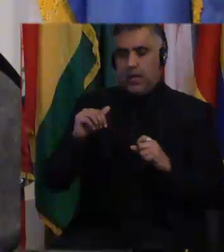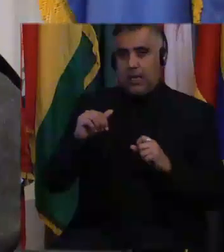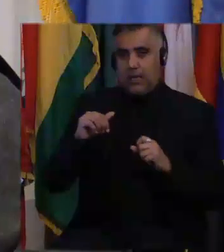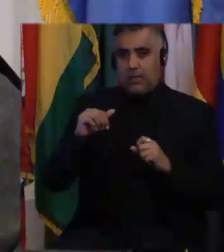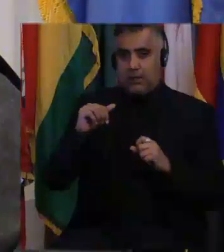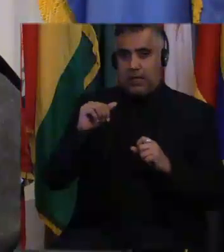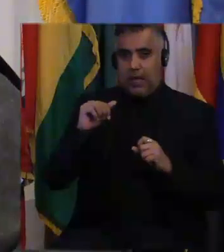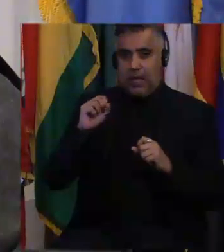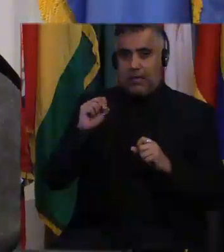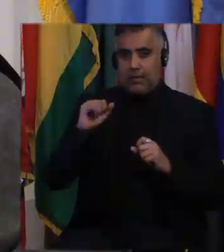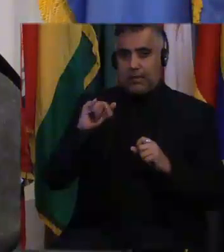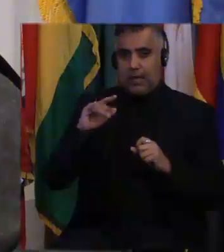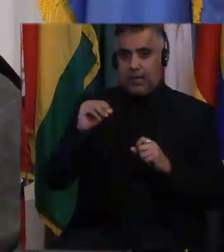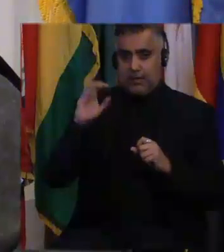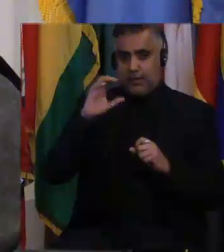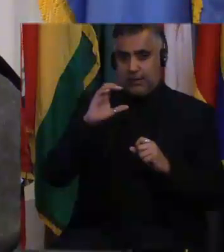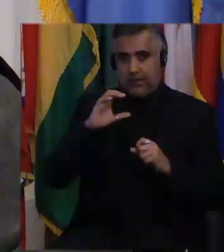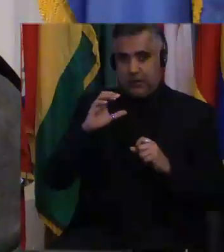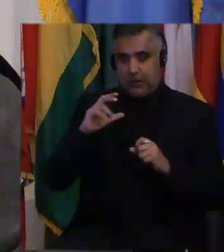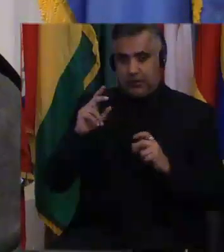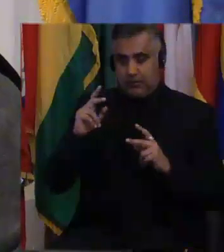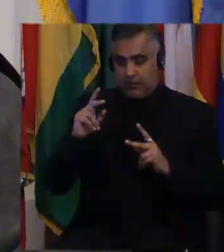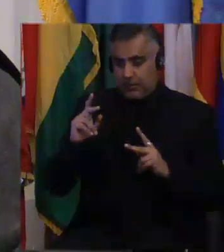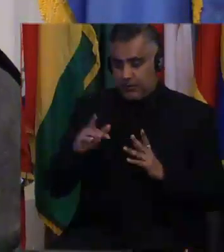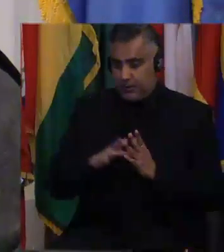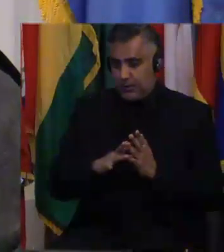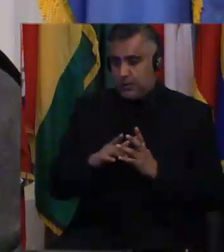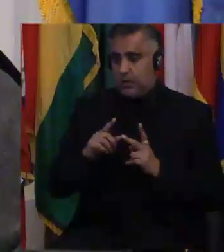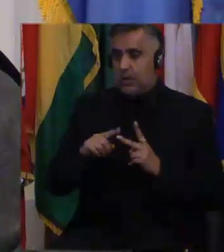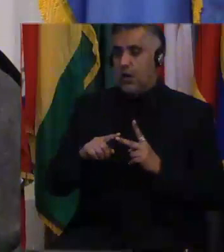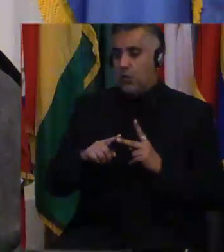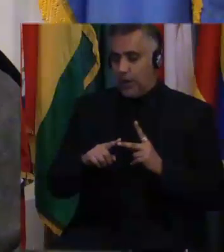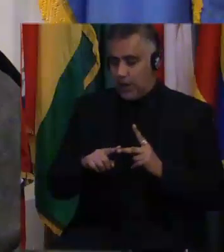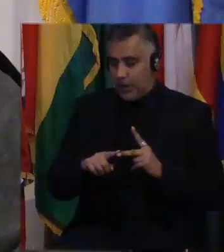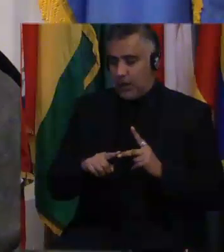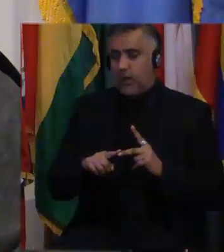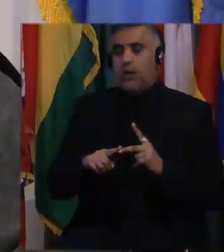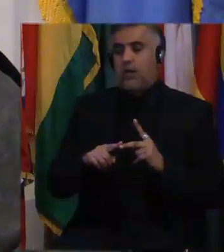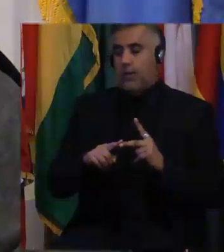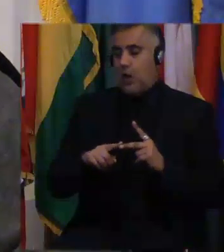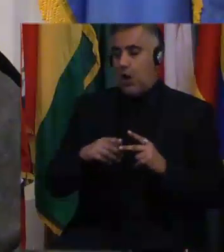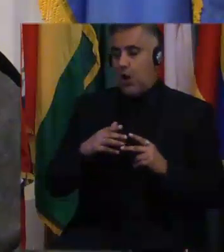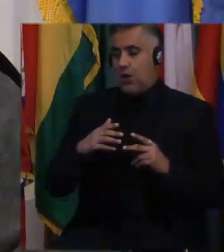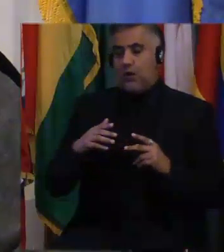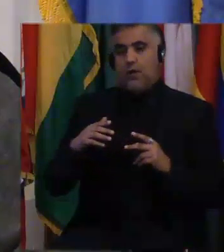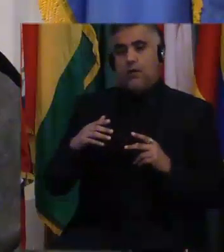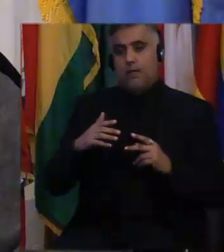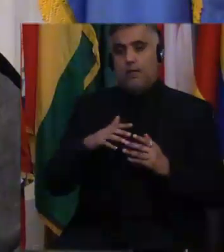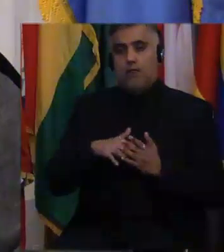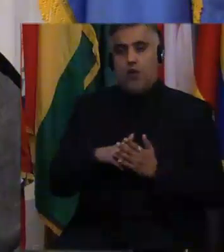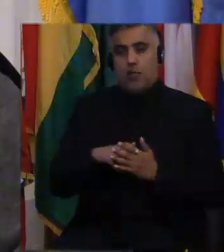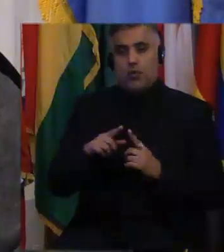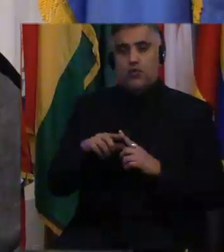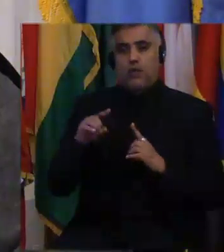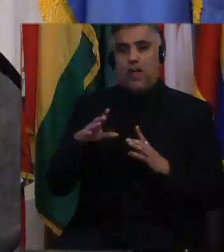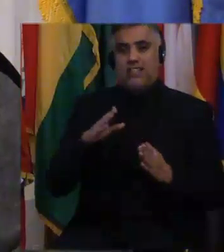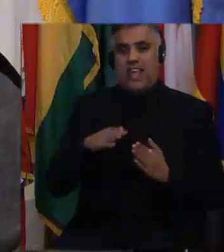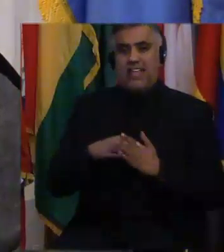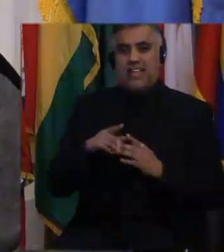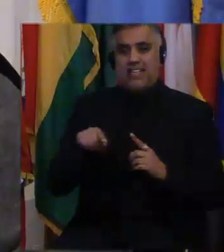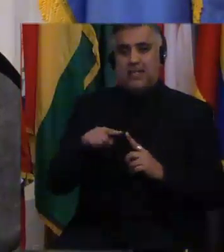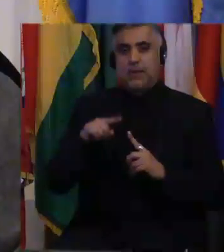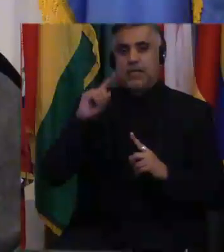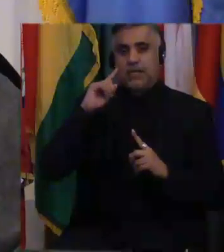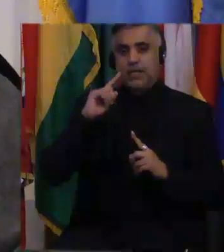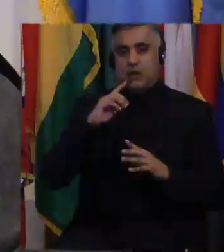centers or in the first instance places, where they are vulnerable to violence against them,